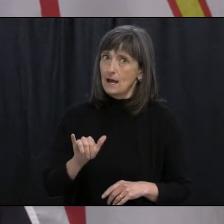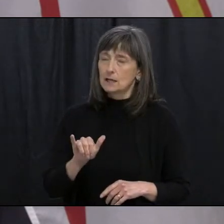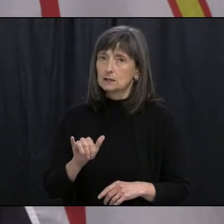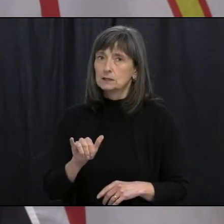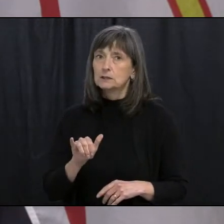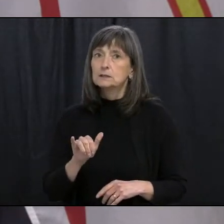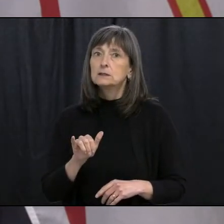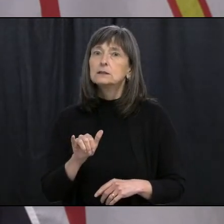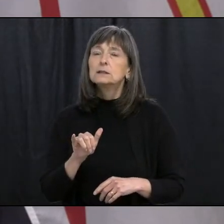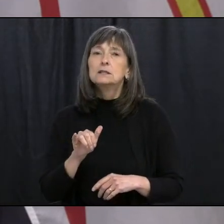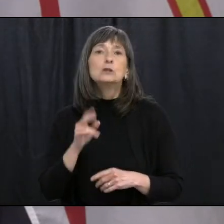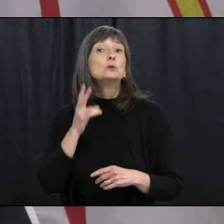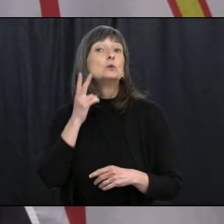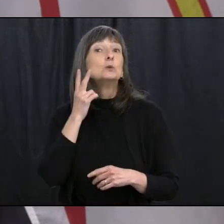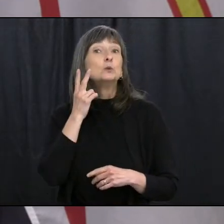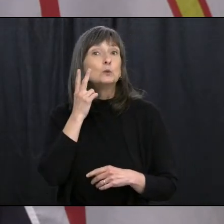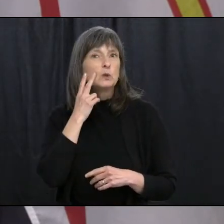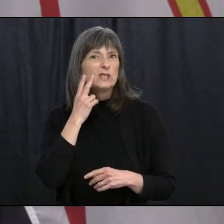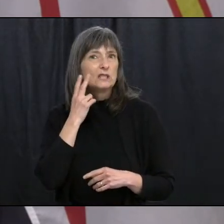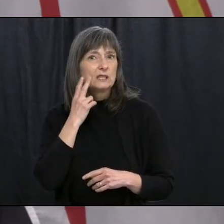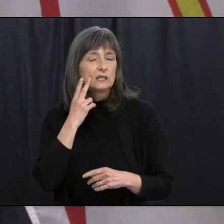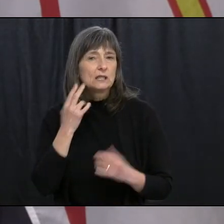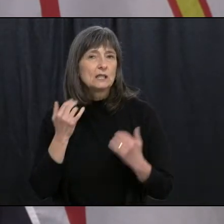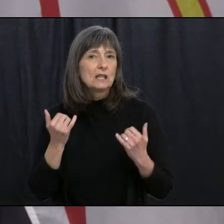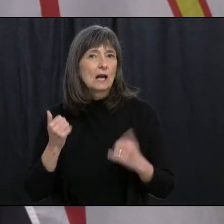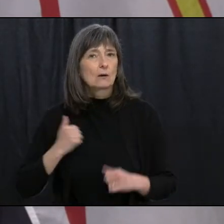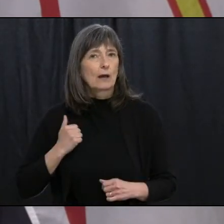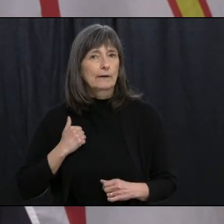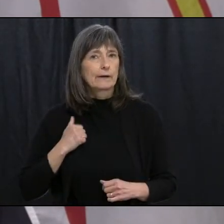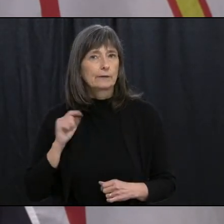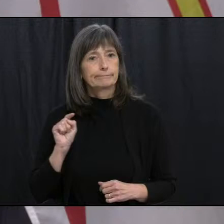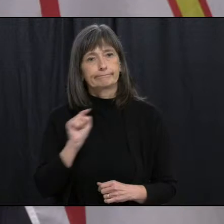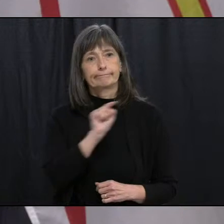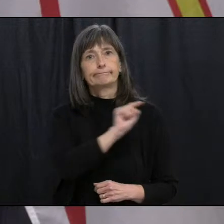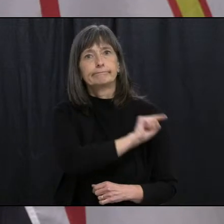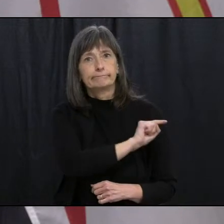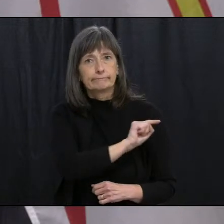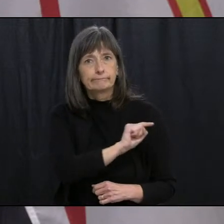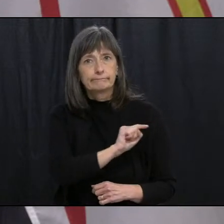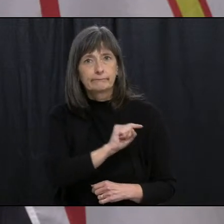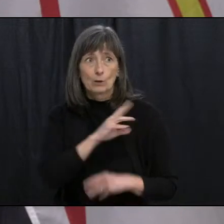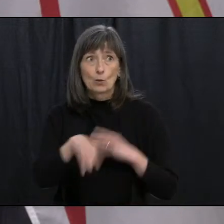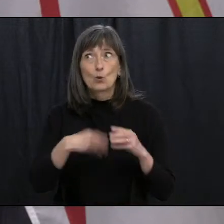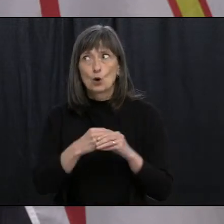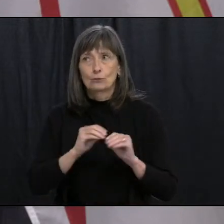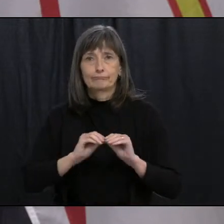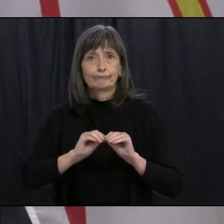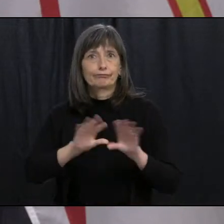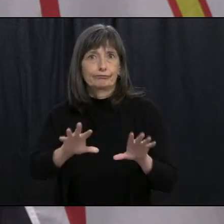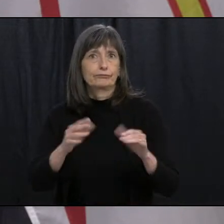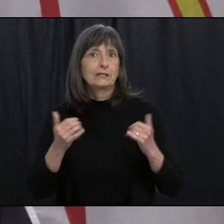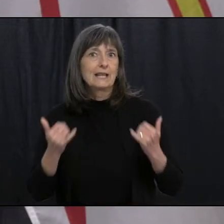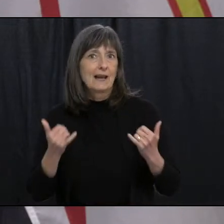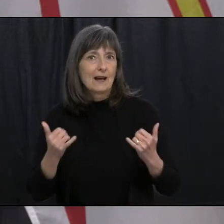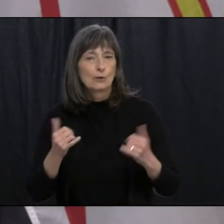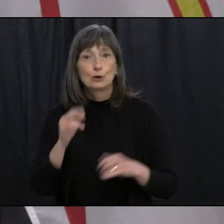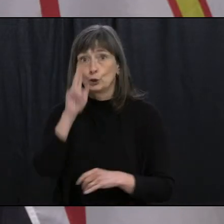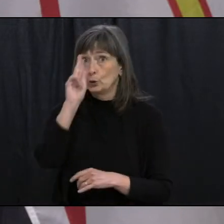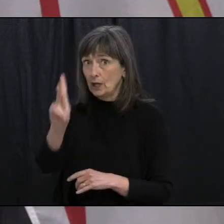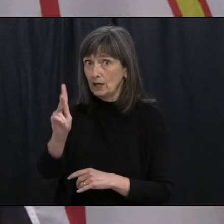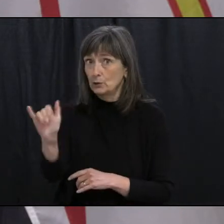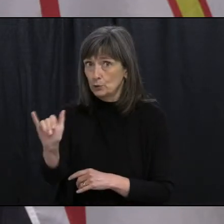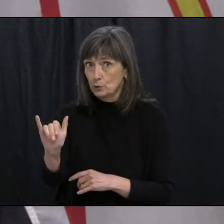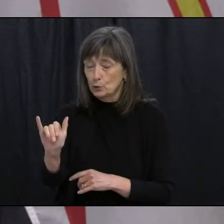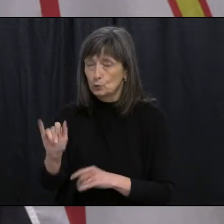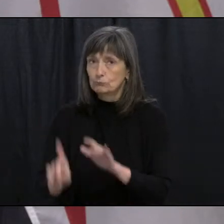the sublineage, we call it, that we are seeing in Canada and in most of the world. In the UK, they're seeing it right